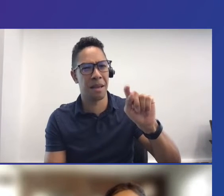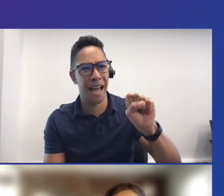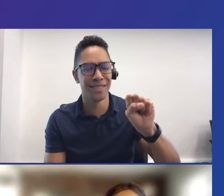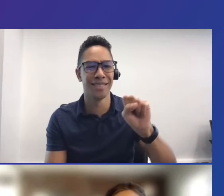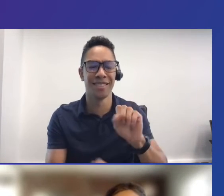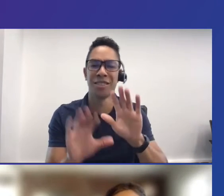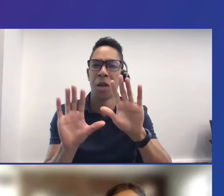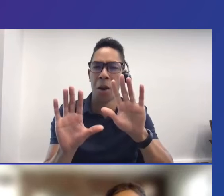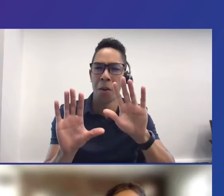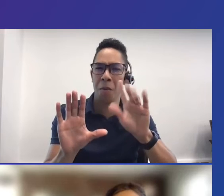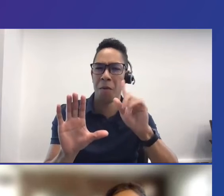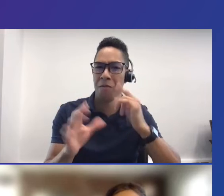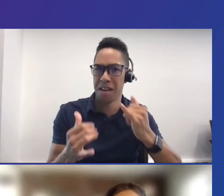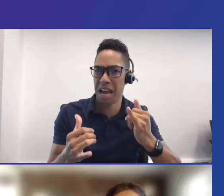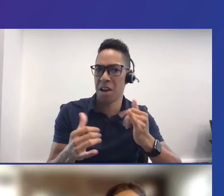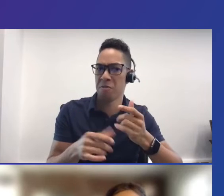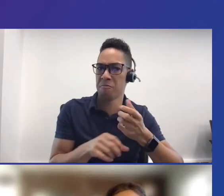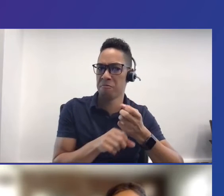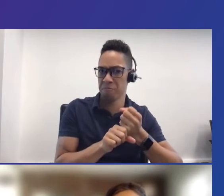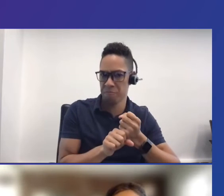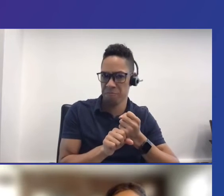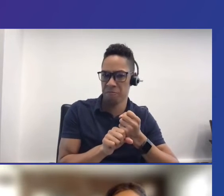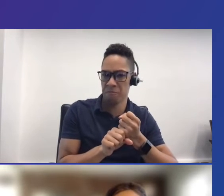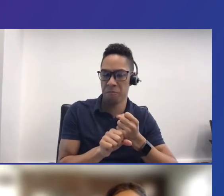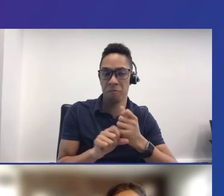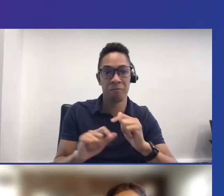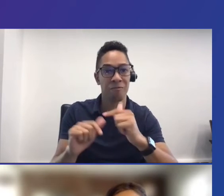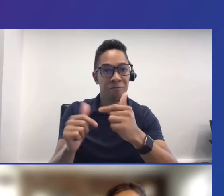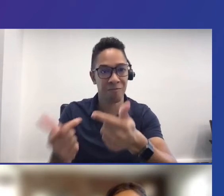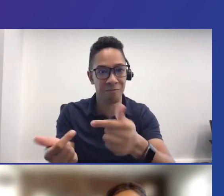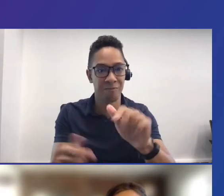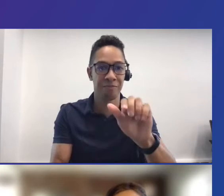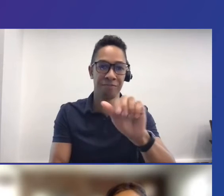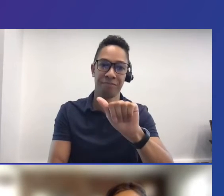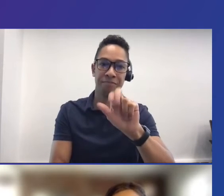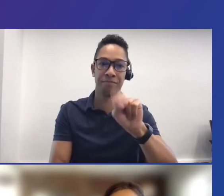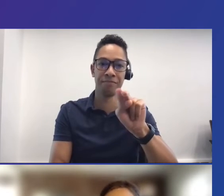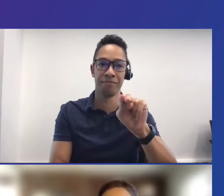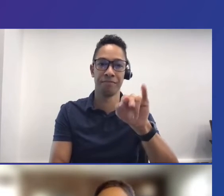it at that for now, and turn it over to Annie.